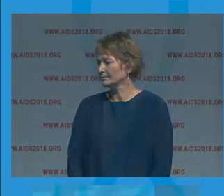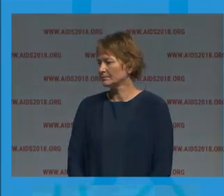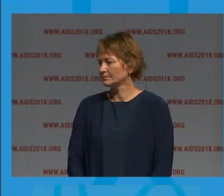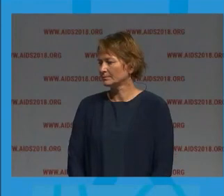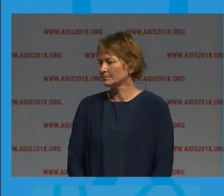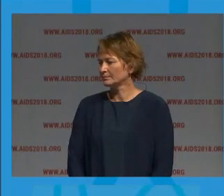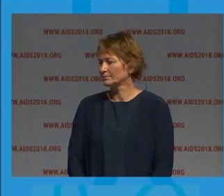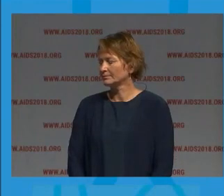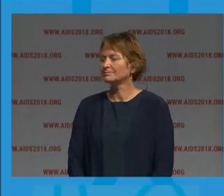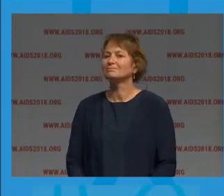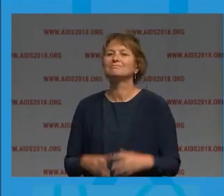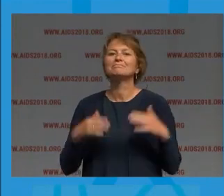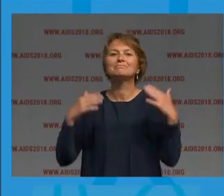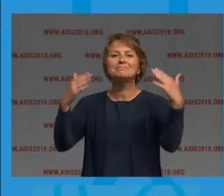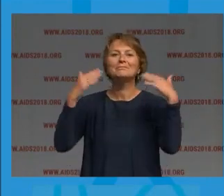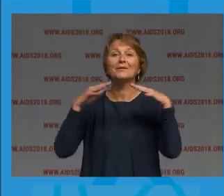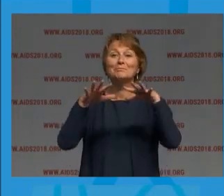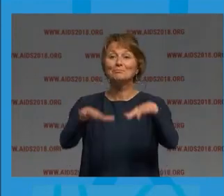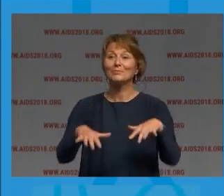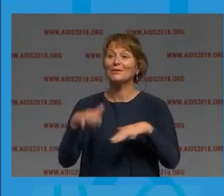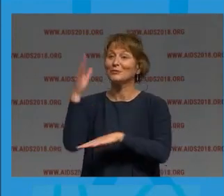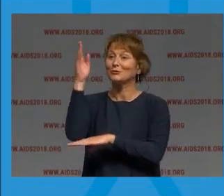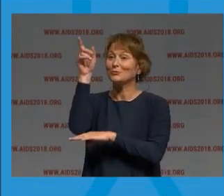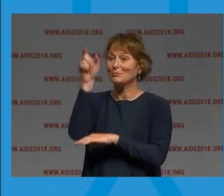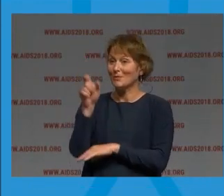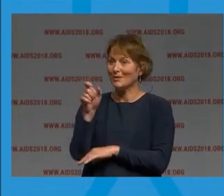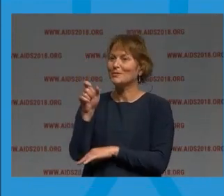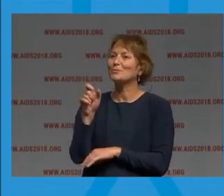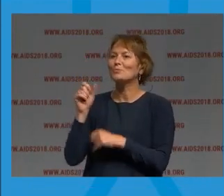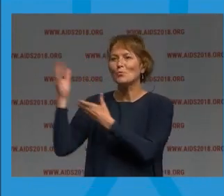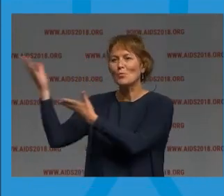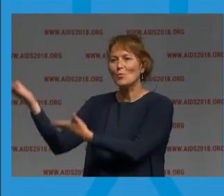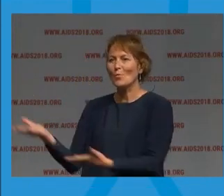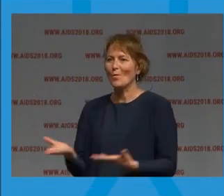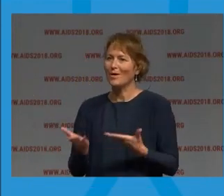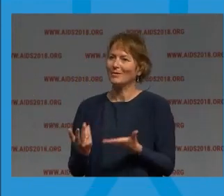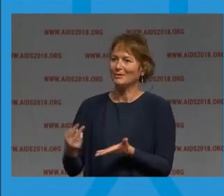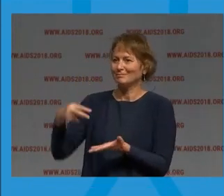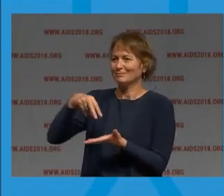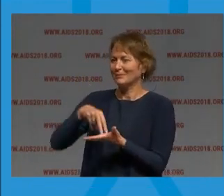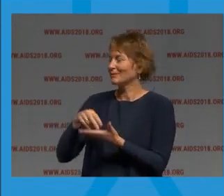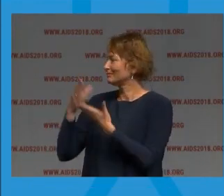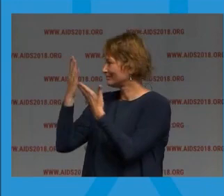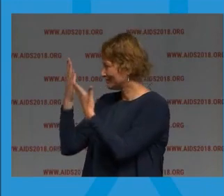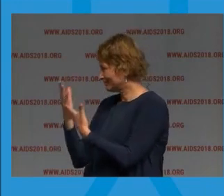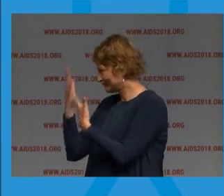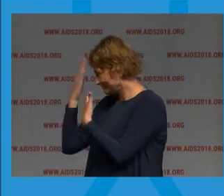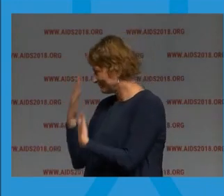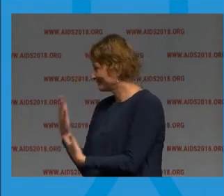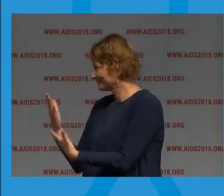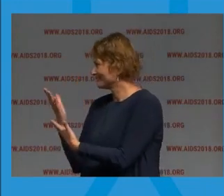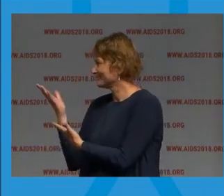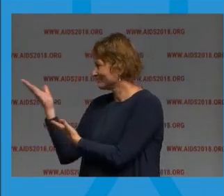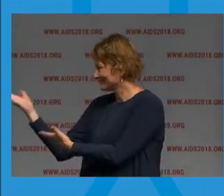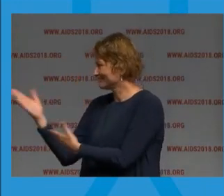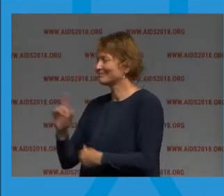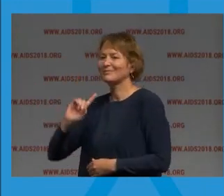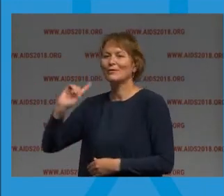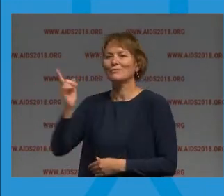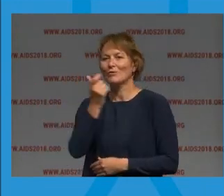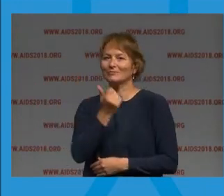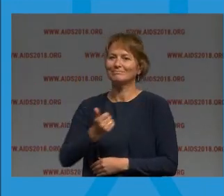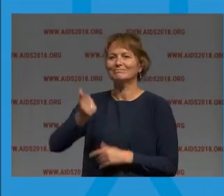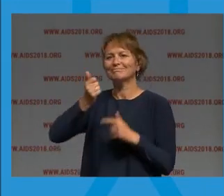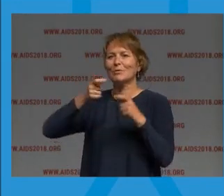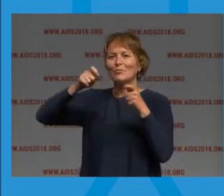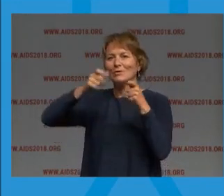To introduce our next plenary speakers, please welcome to the stage Her Excellency, the First Lady of